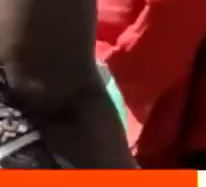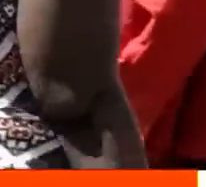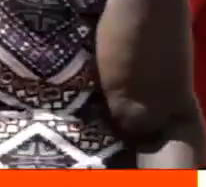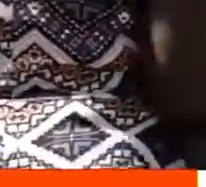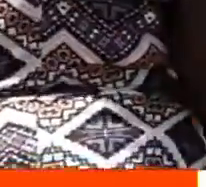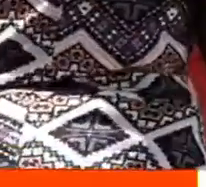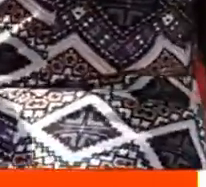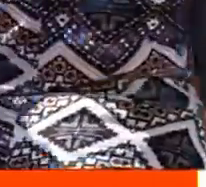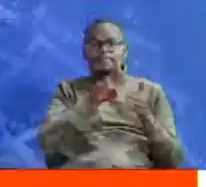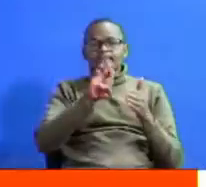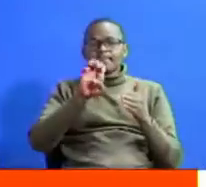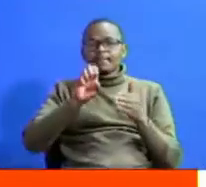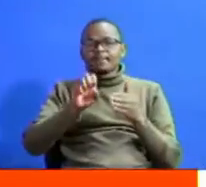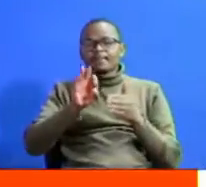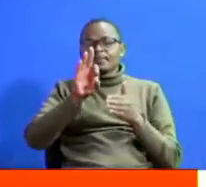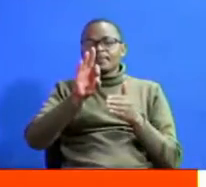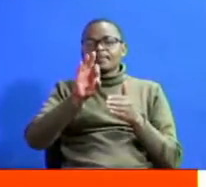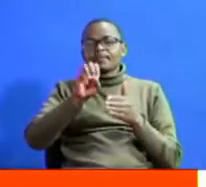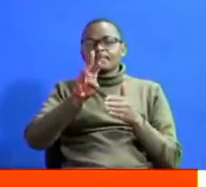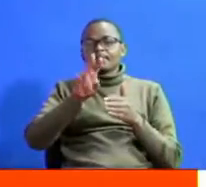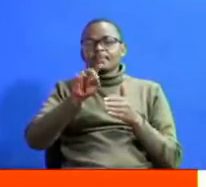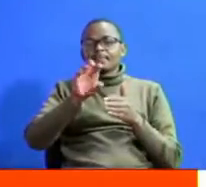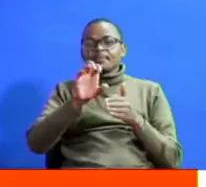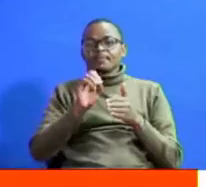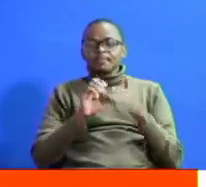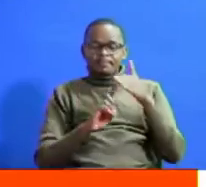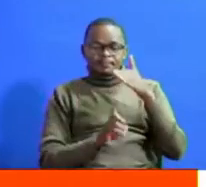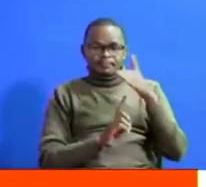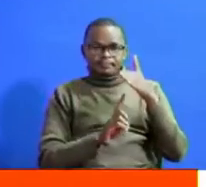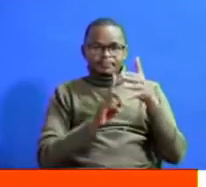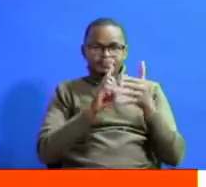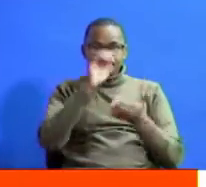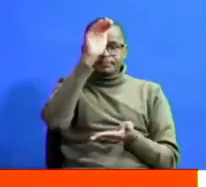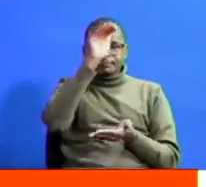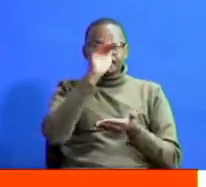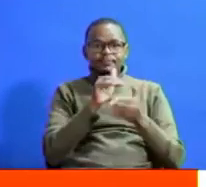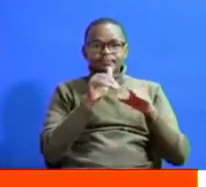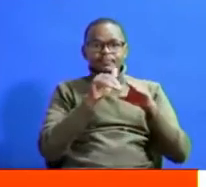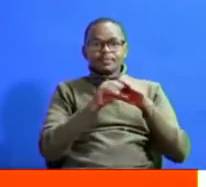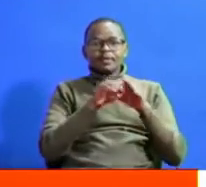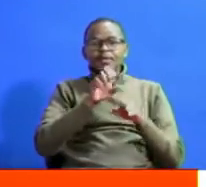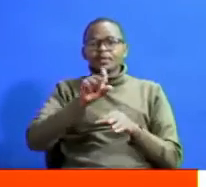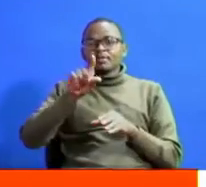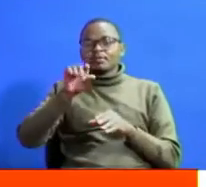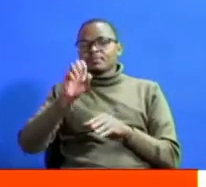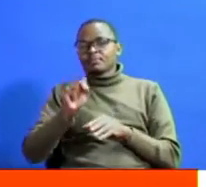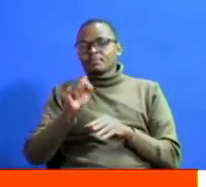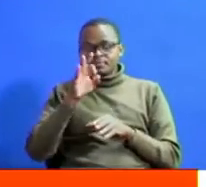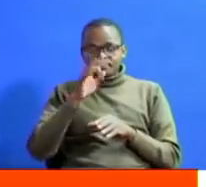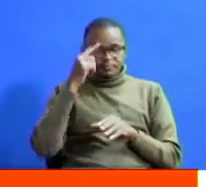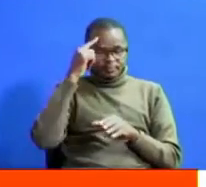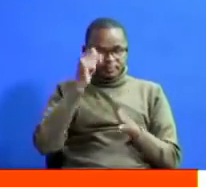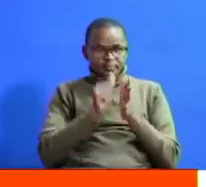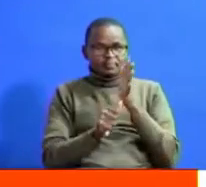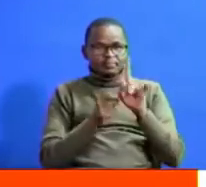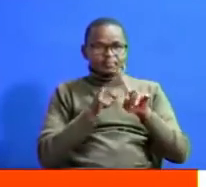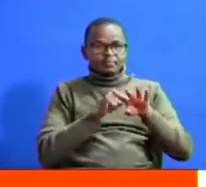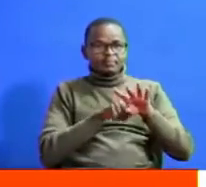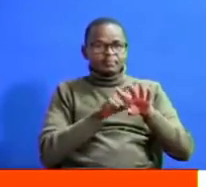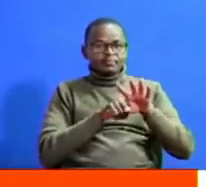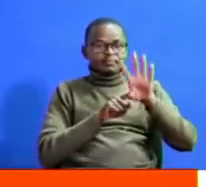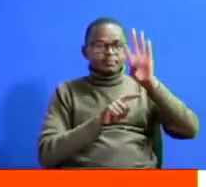Press of Agriculture Francis Owino, the ministry shall subsidize the production and sale prices of the maize flour for a period